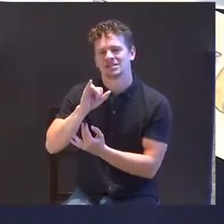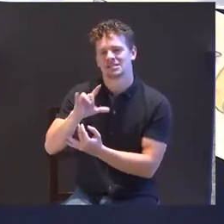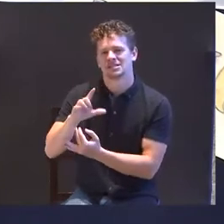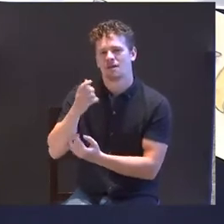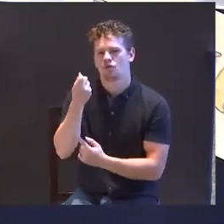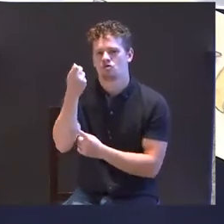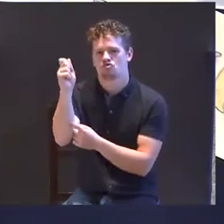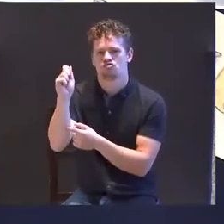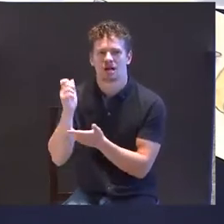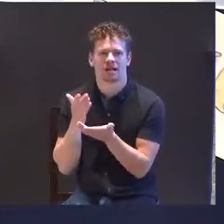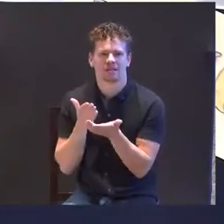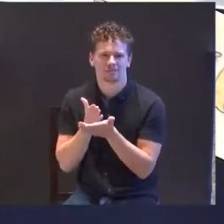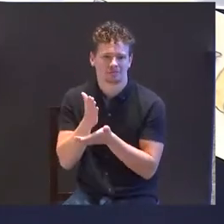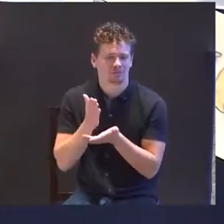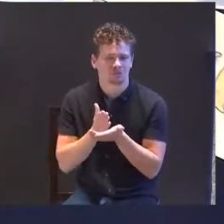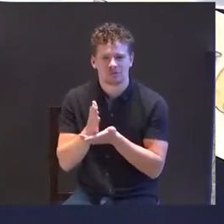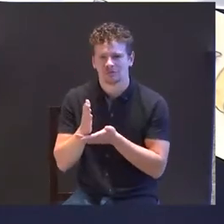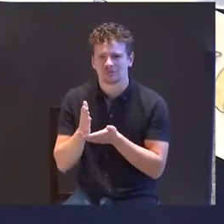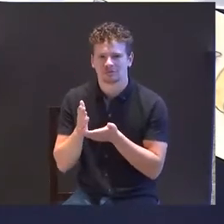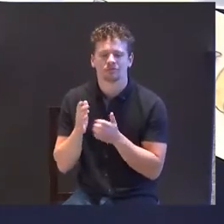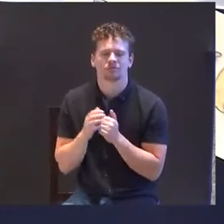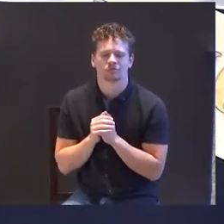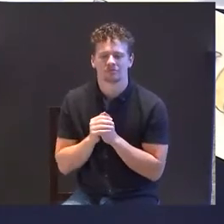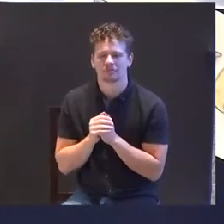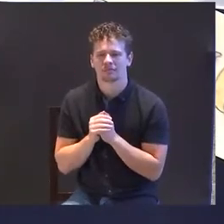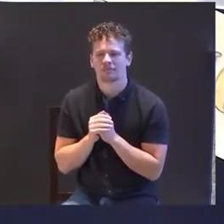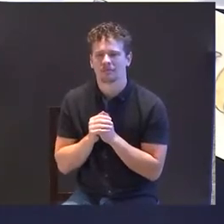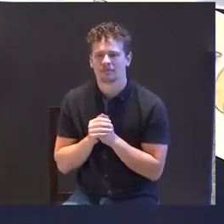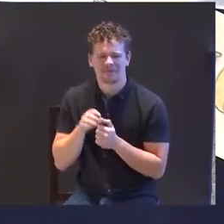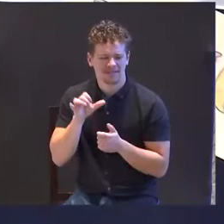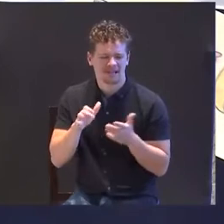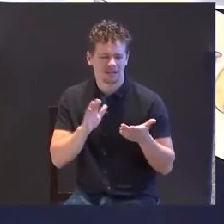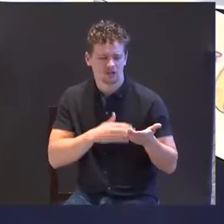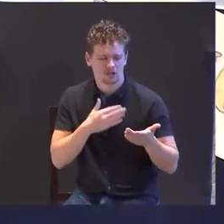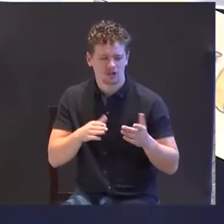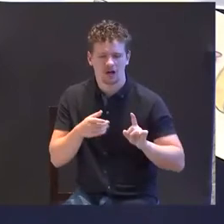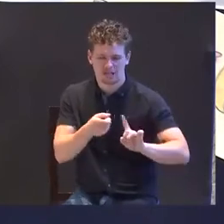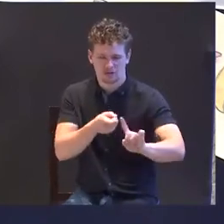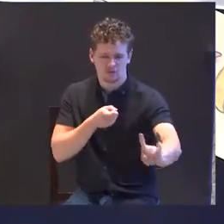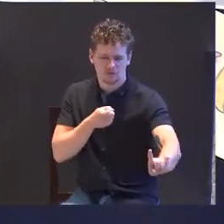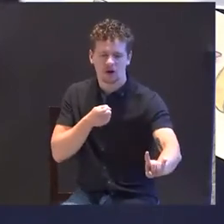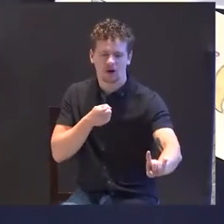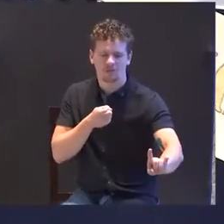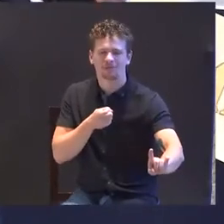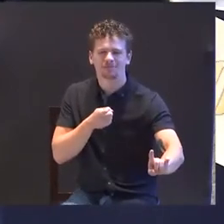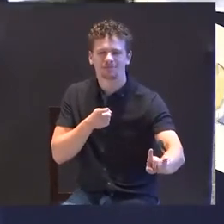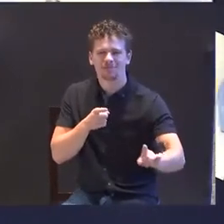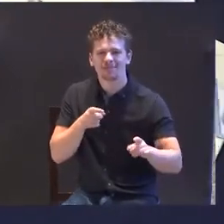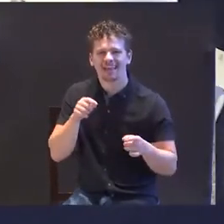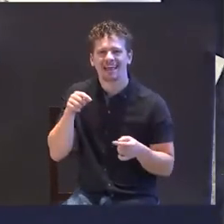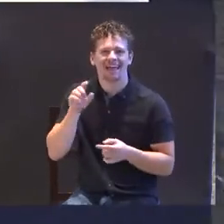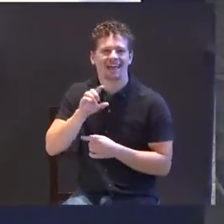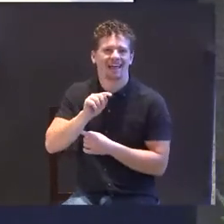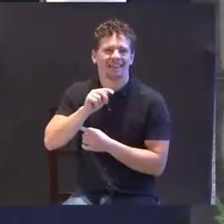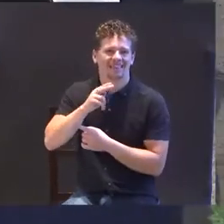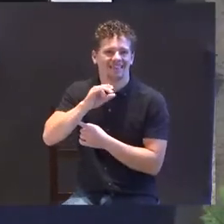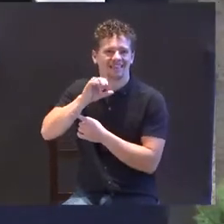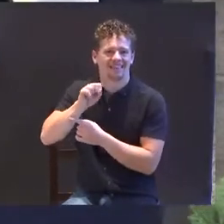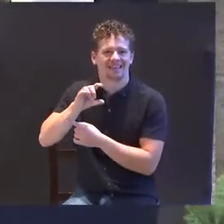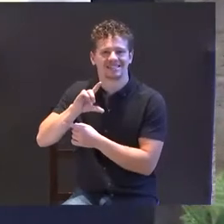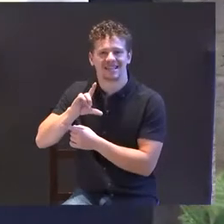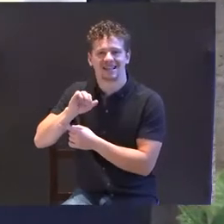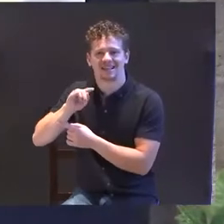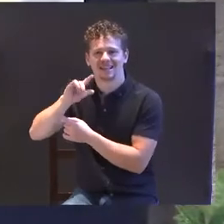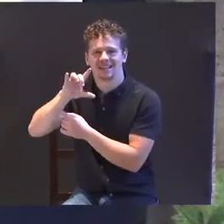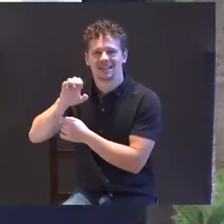sung. And he says, so I based it on that song. This little light of mine, I got to let it shine. And of course, we know that song is based